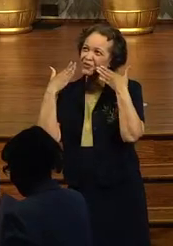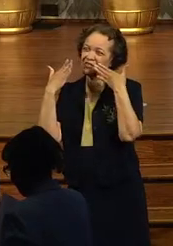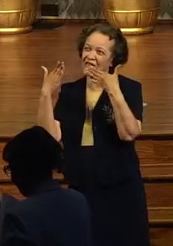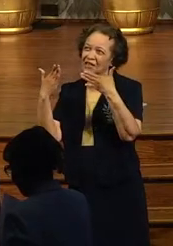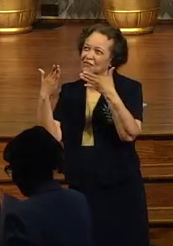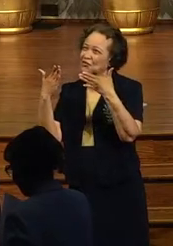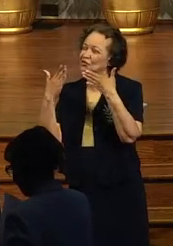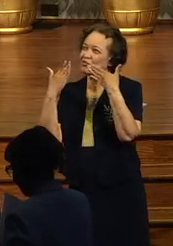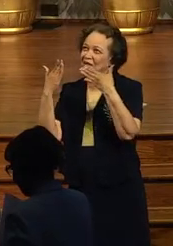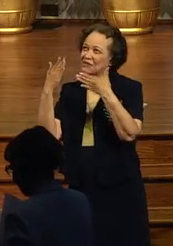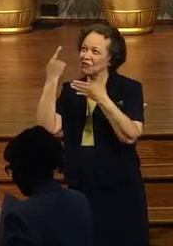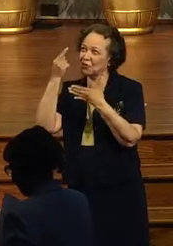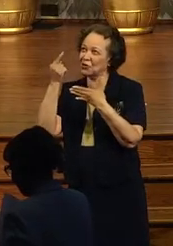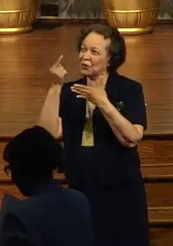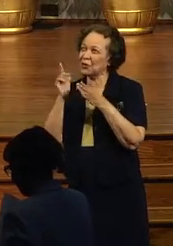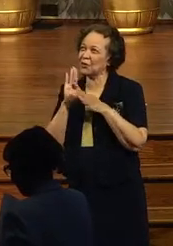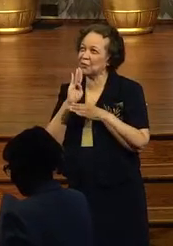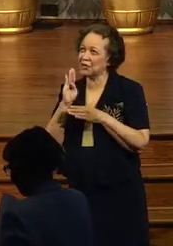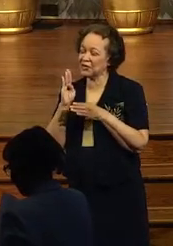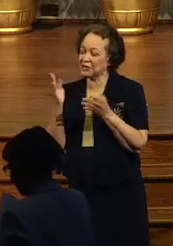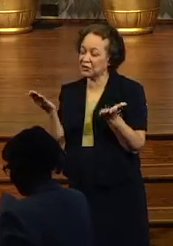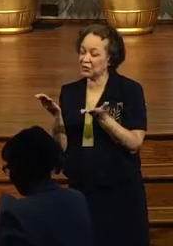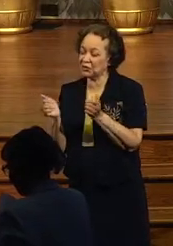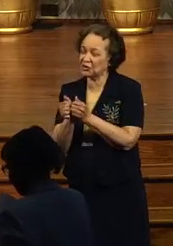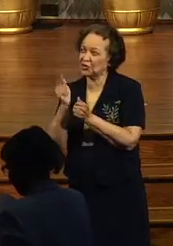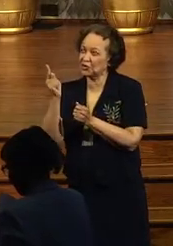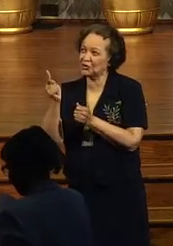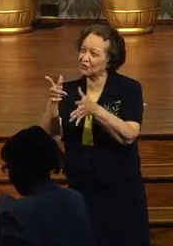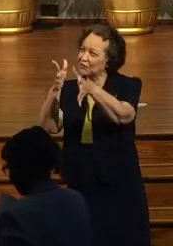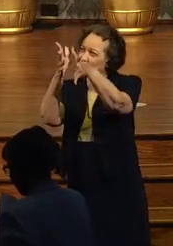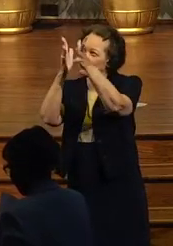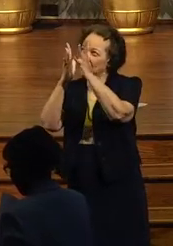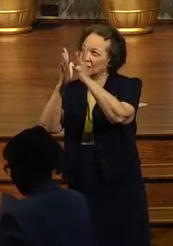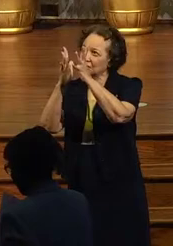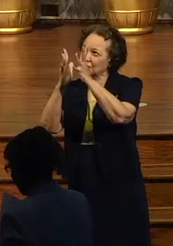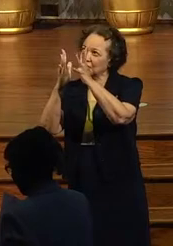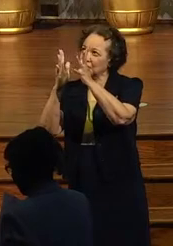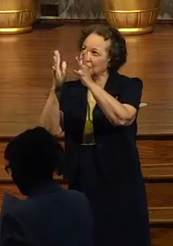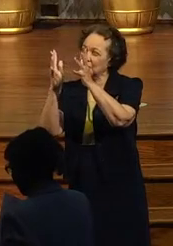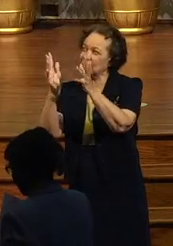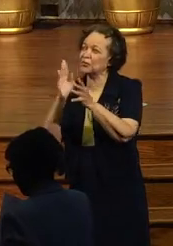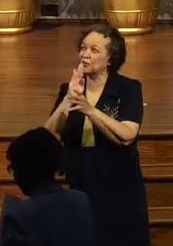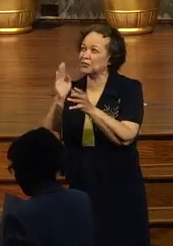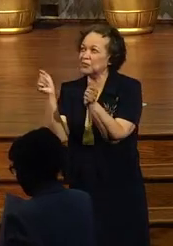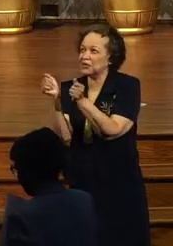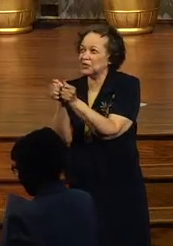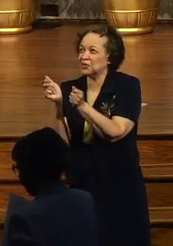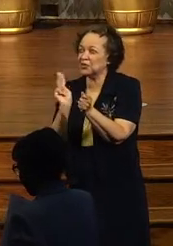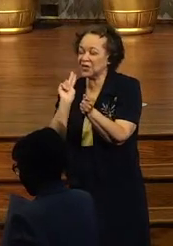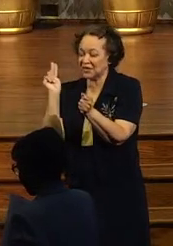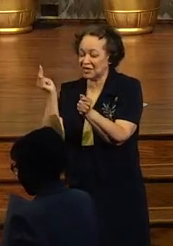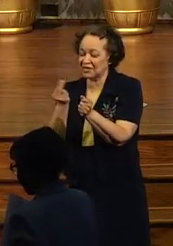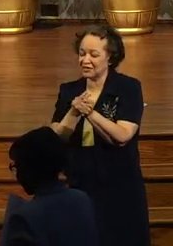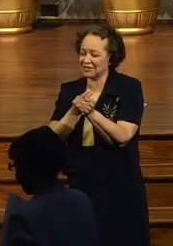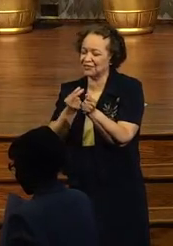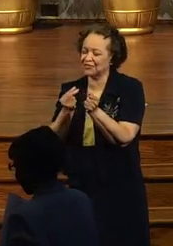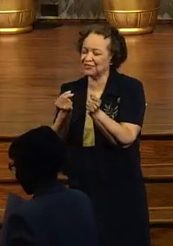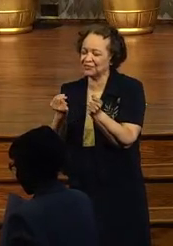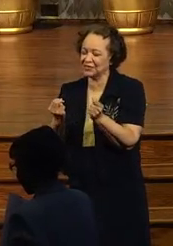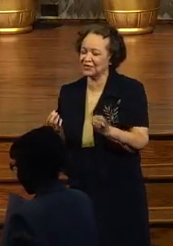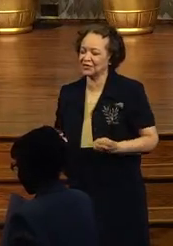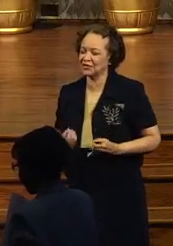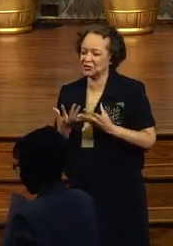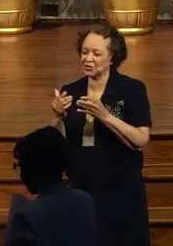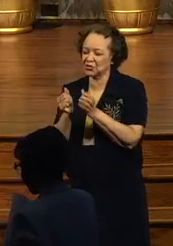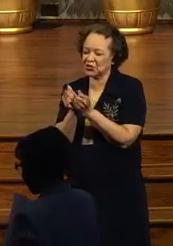so grateful to be in your presence. Now, Father, we ask that you would be with us, endow us now with the Holy Spirit. Let